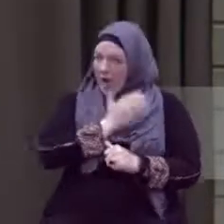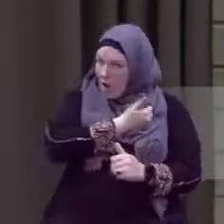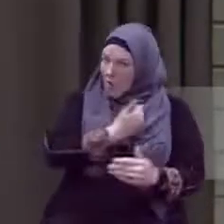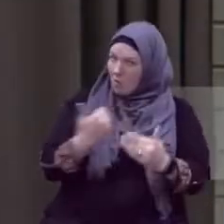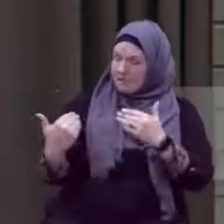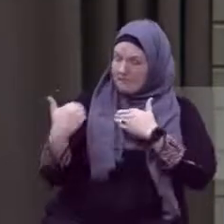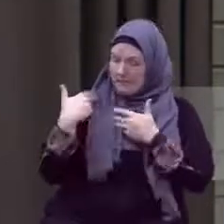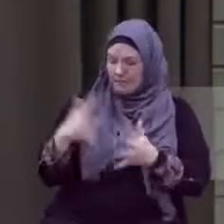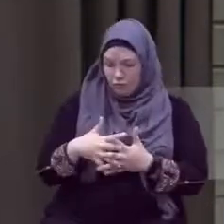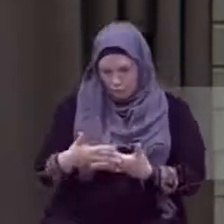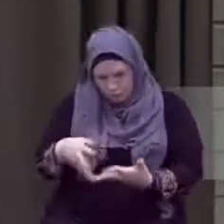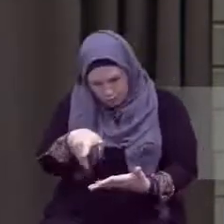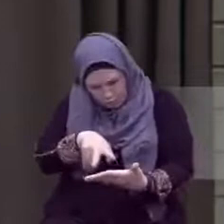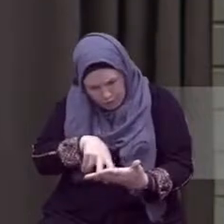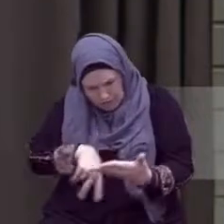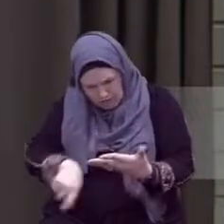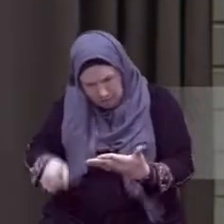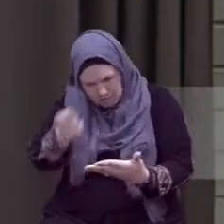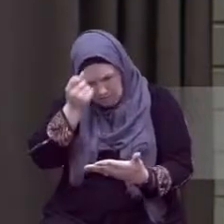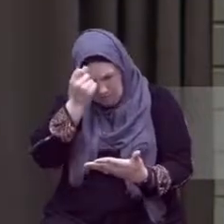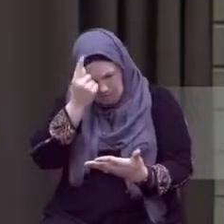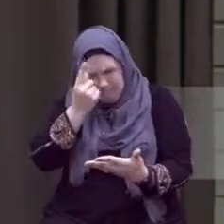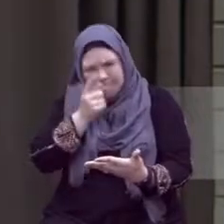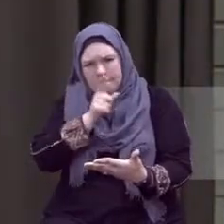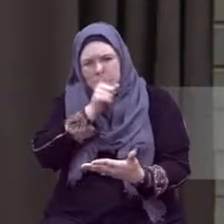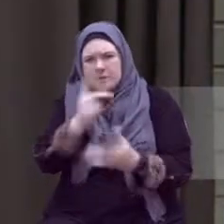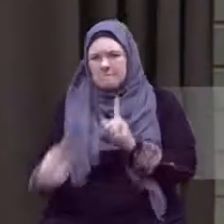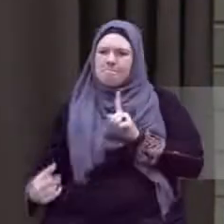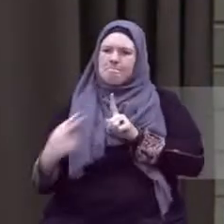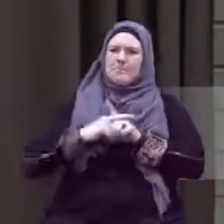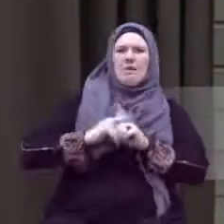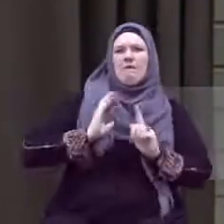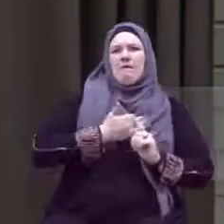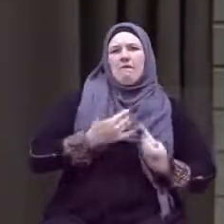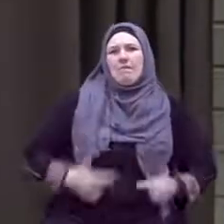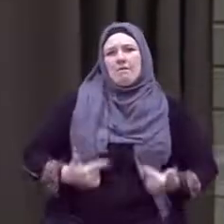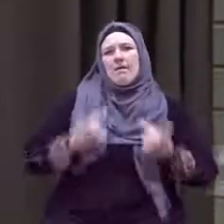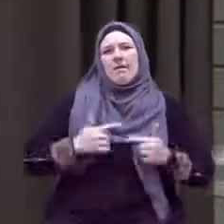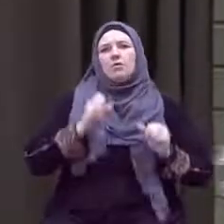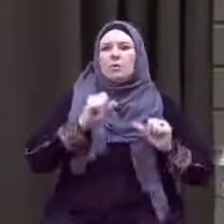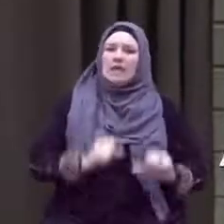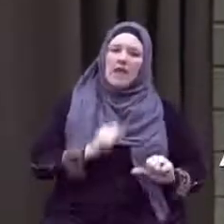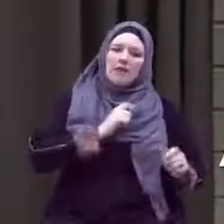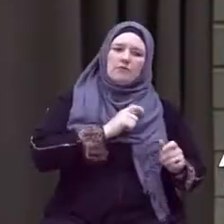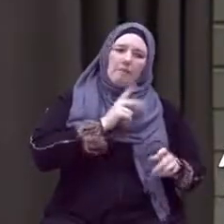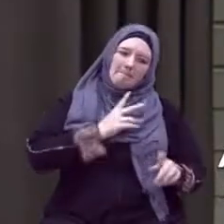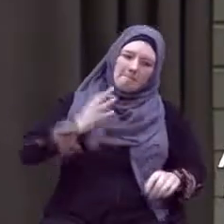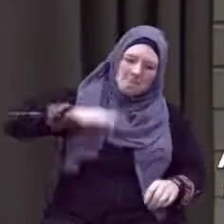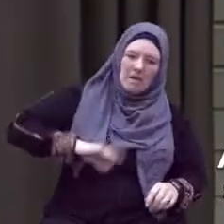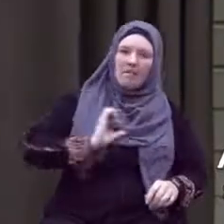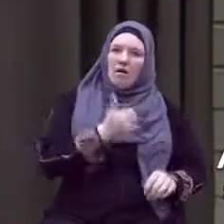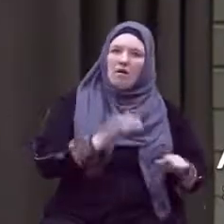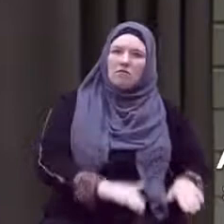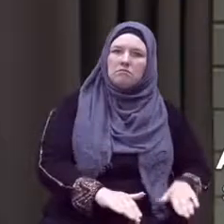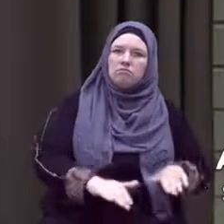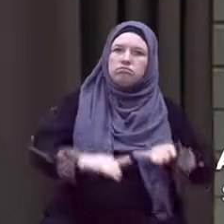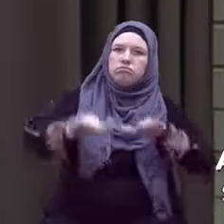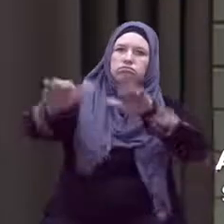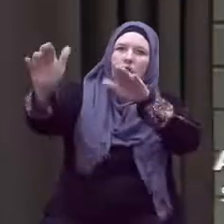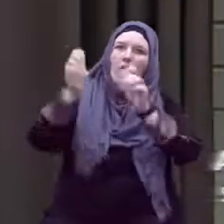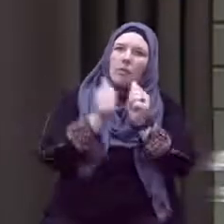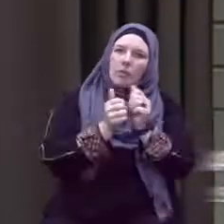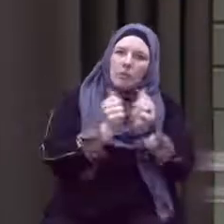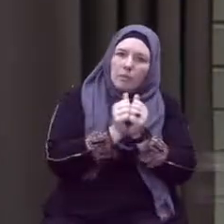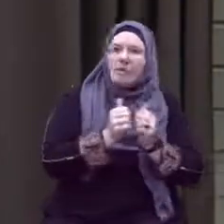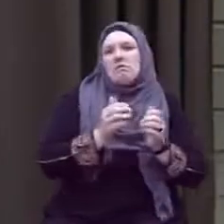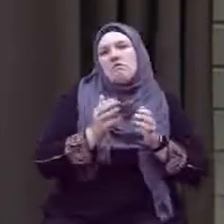into reality and benefit ourselves and our next generations from the guidance of the Quran. It's on us